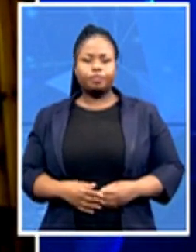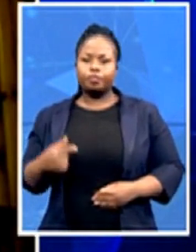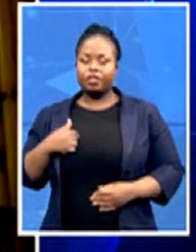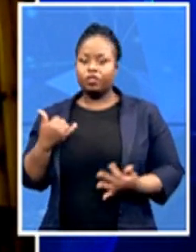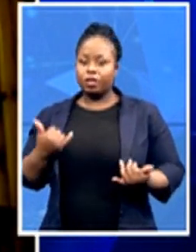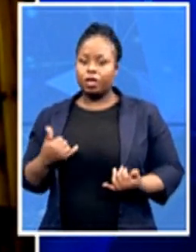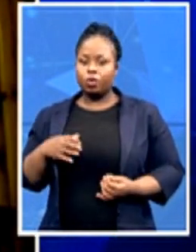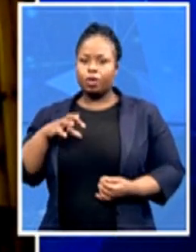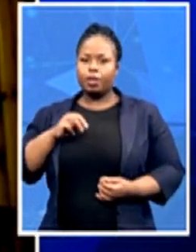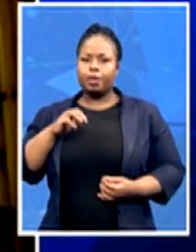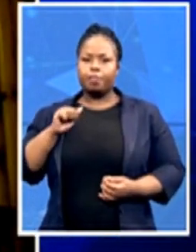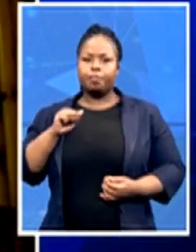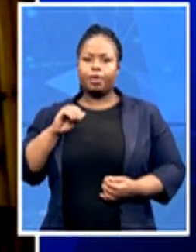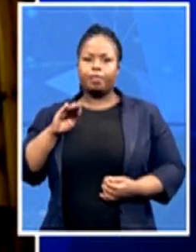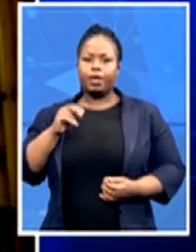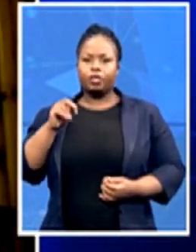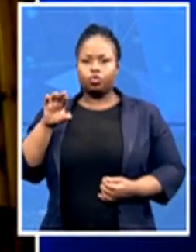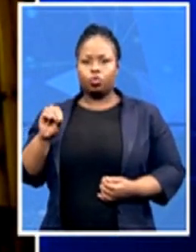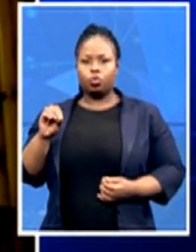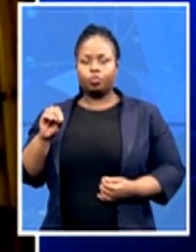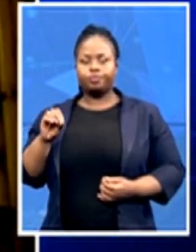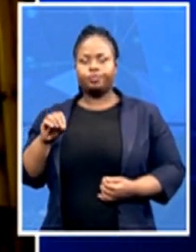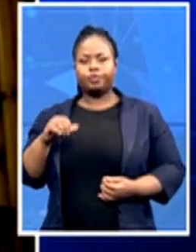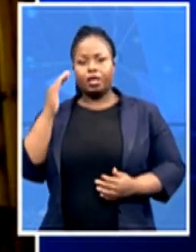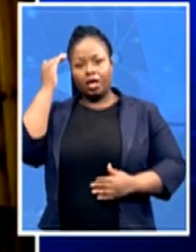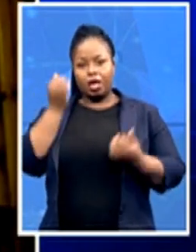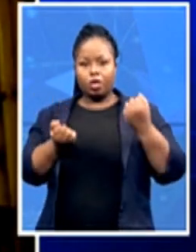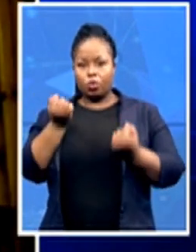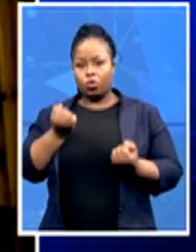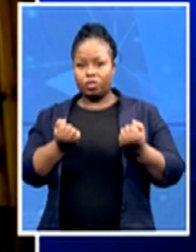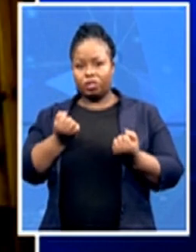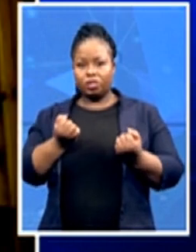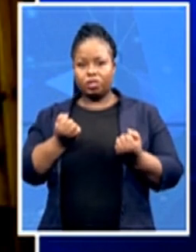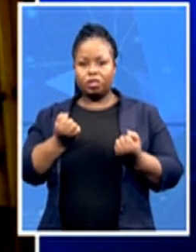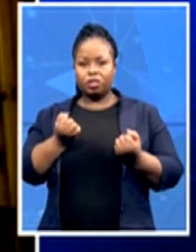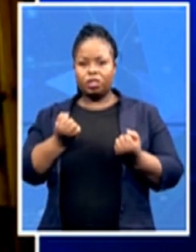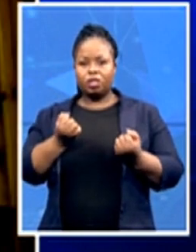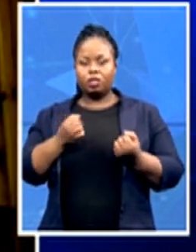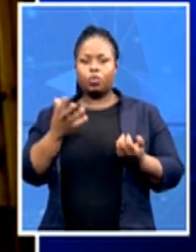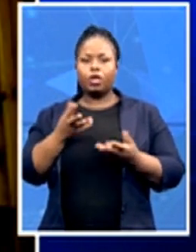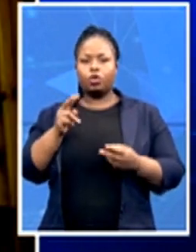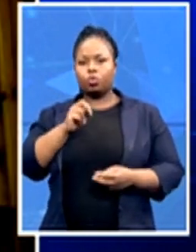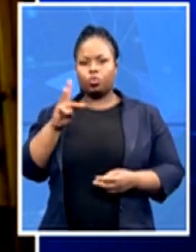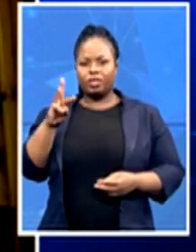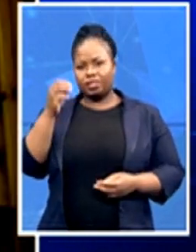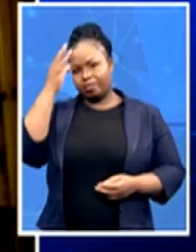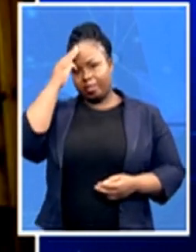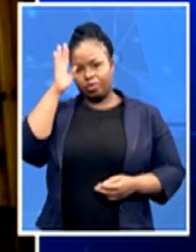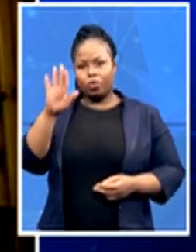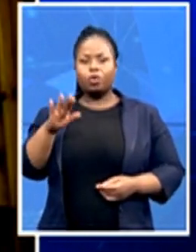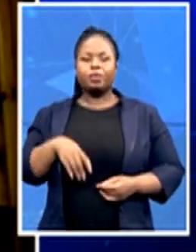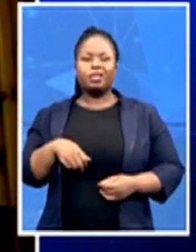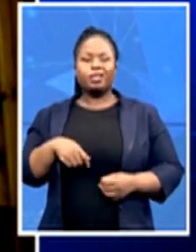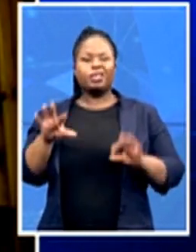Northwest. It's in relation to events of the 13th of August. And that was about 3 days before the